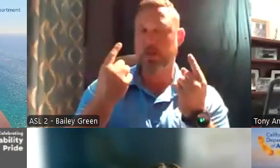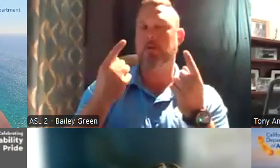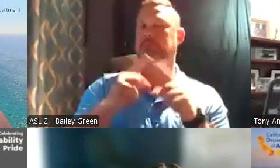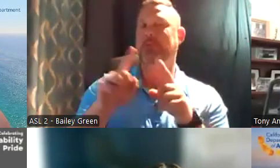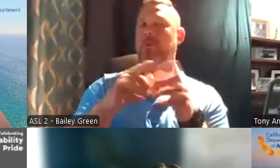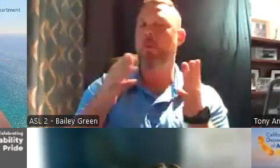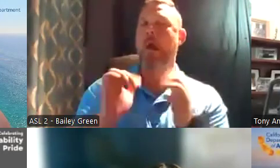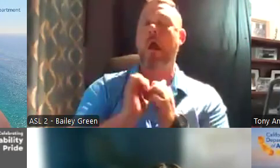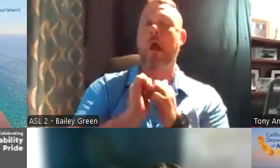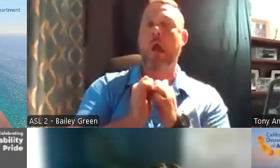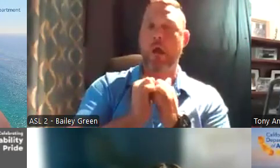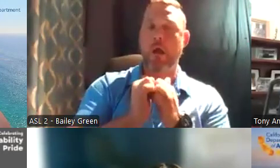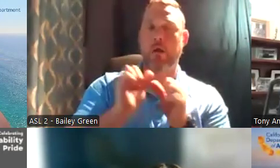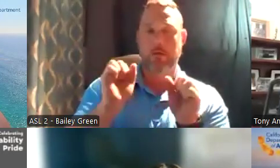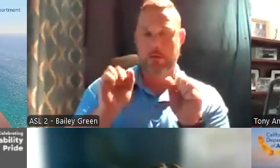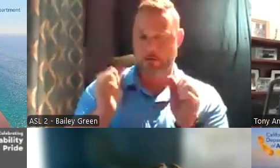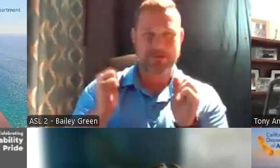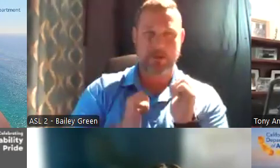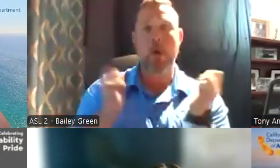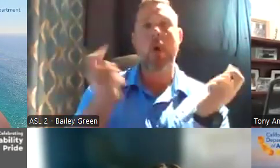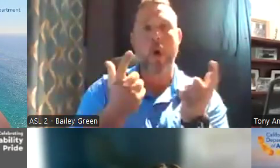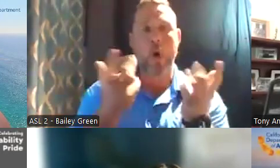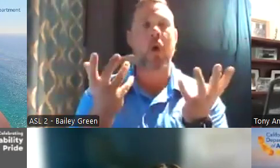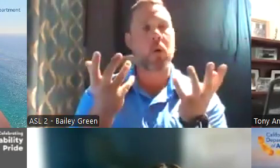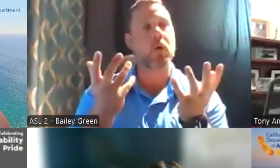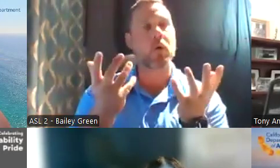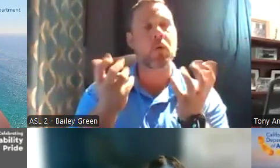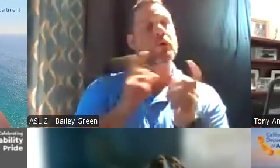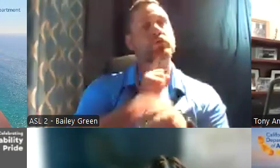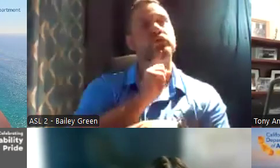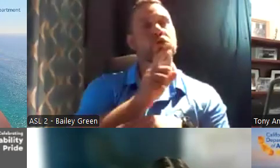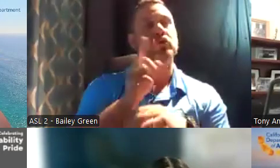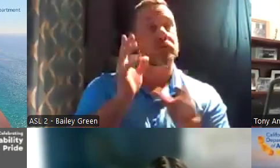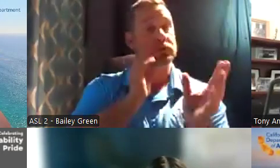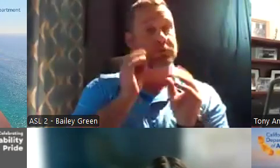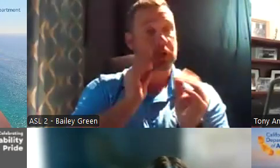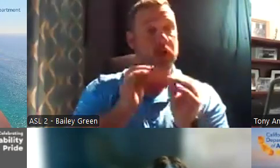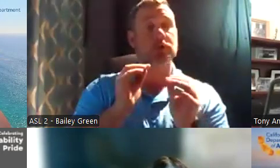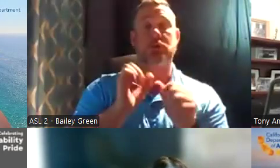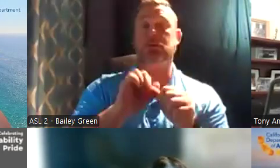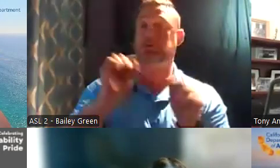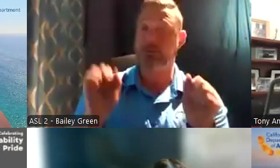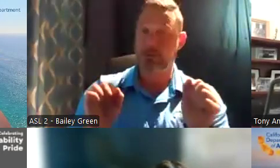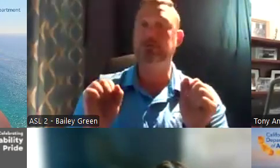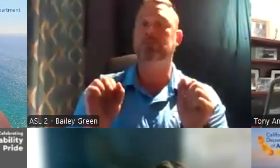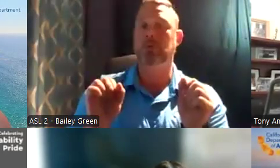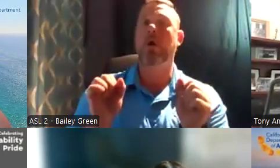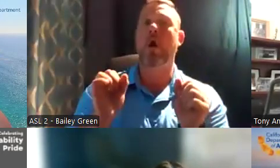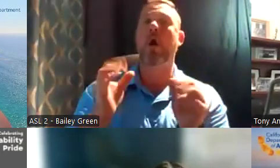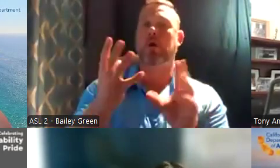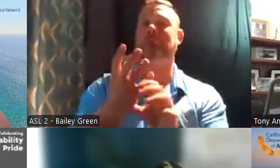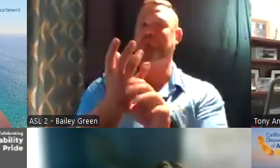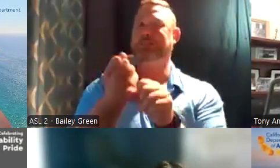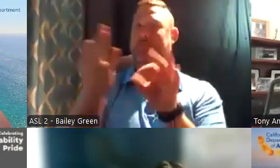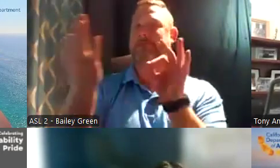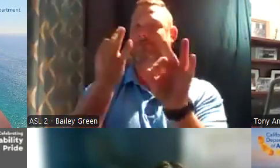how we can, I think all of us want to make sure that people that are experiencing the systems are giving feedback on what